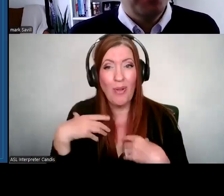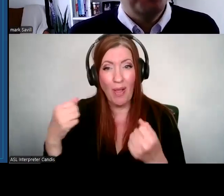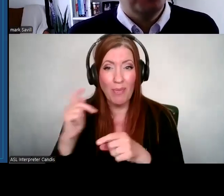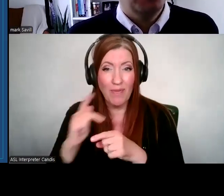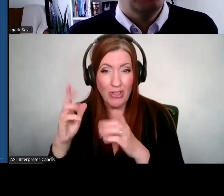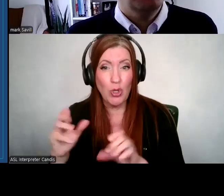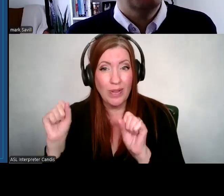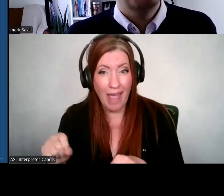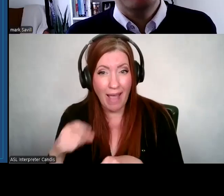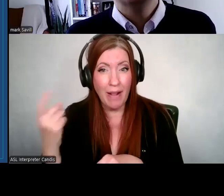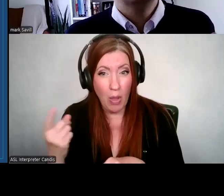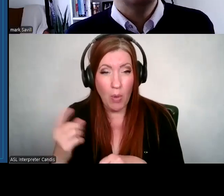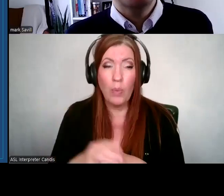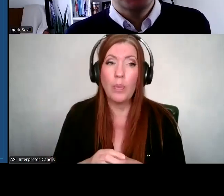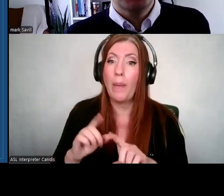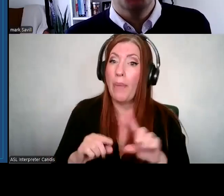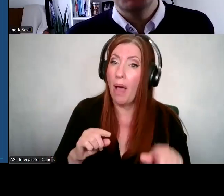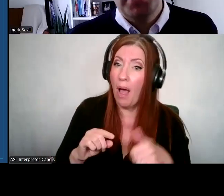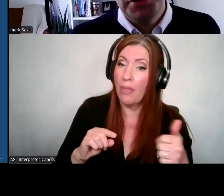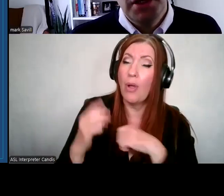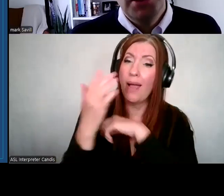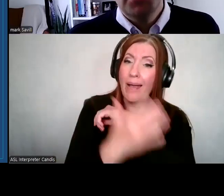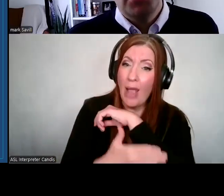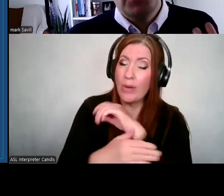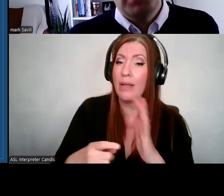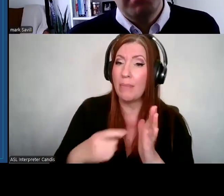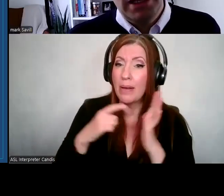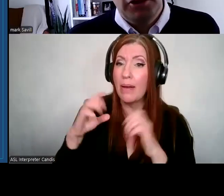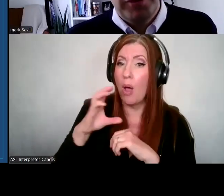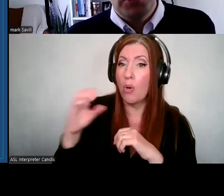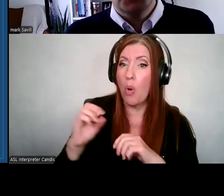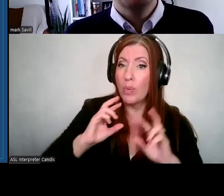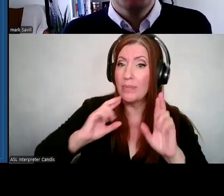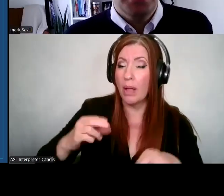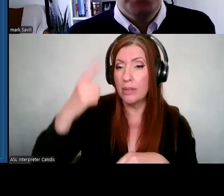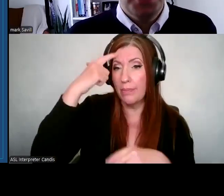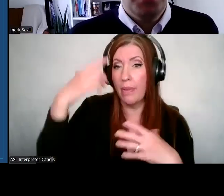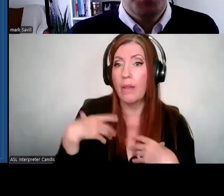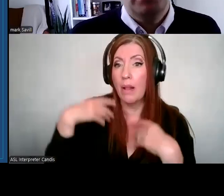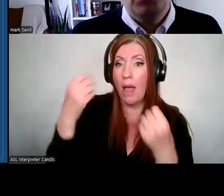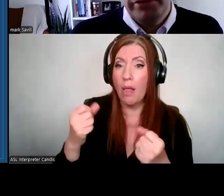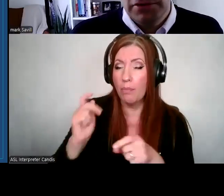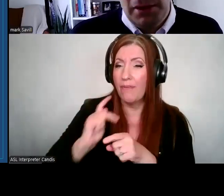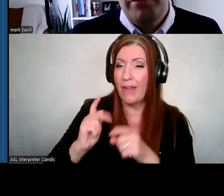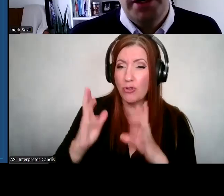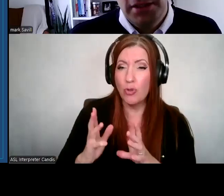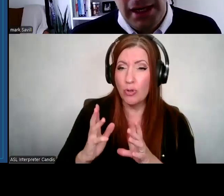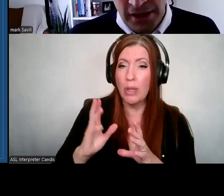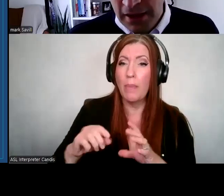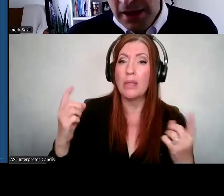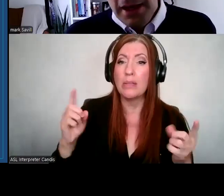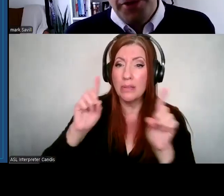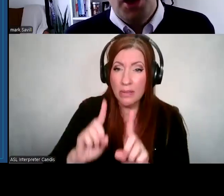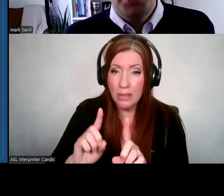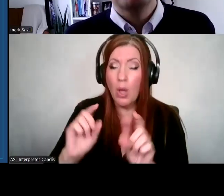this county mandated co-response. So mental health professionals couldn't attend on the scene without law enforcement being present. And I